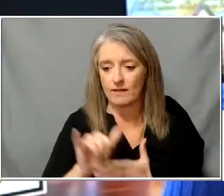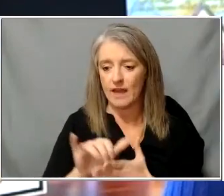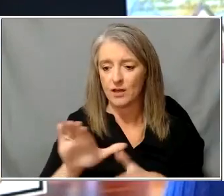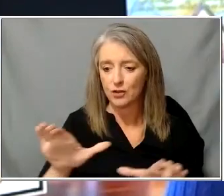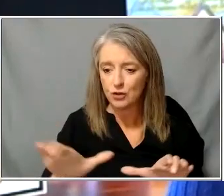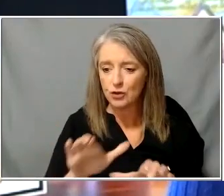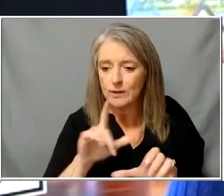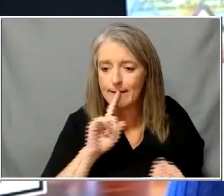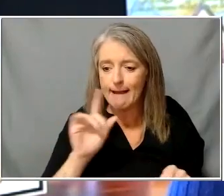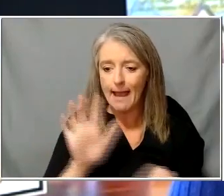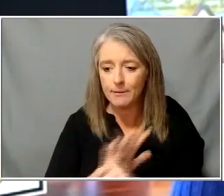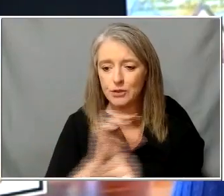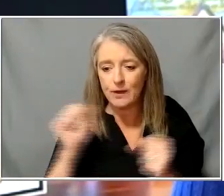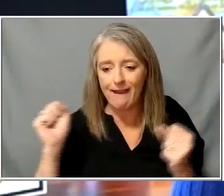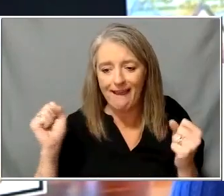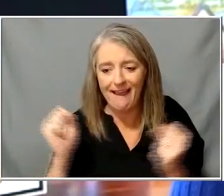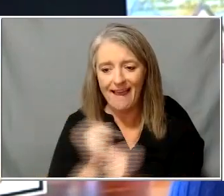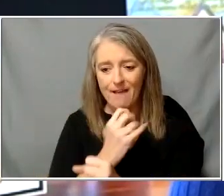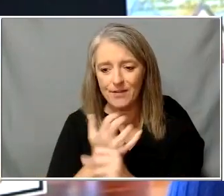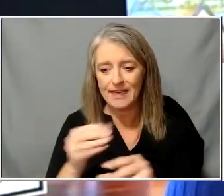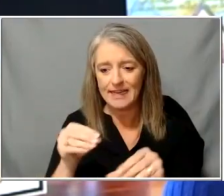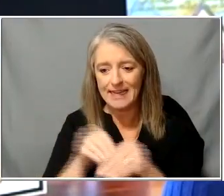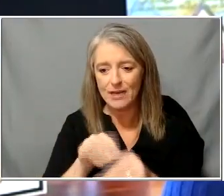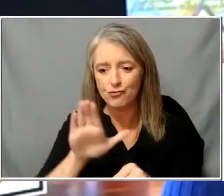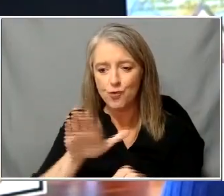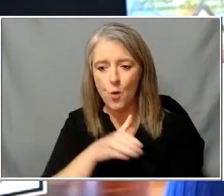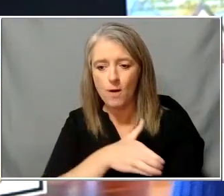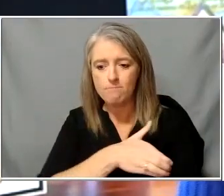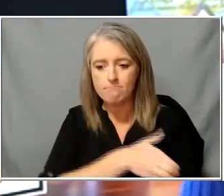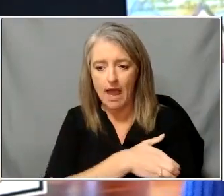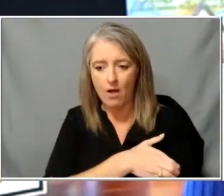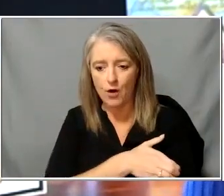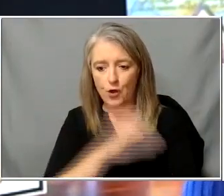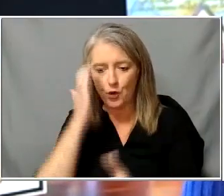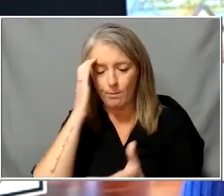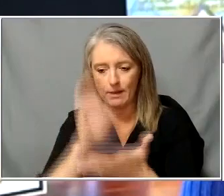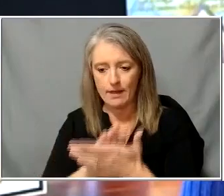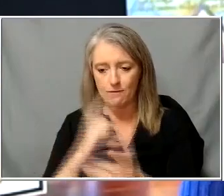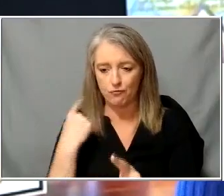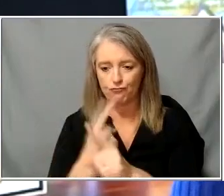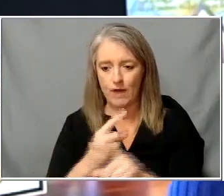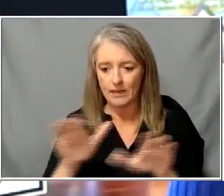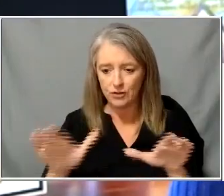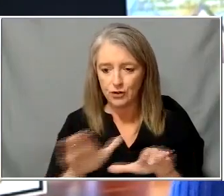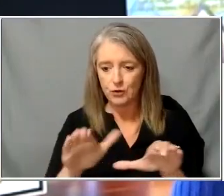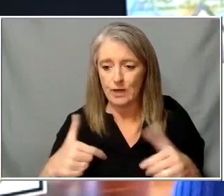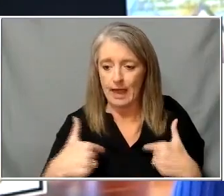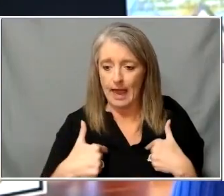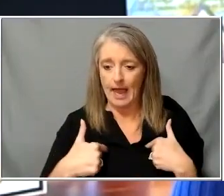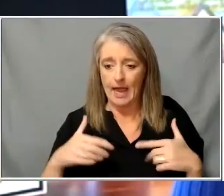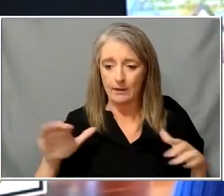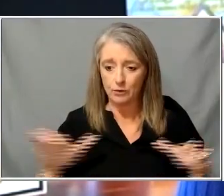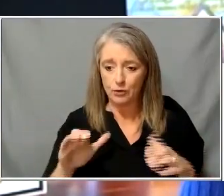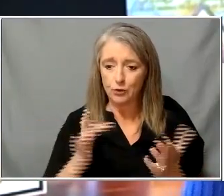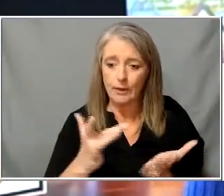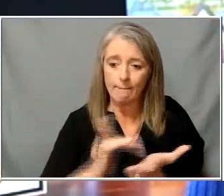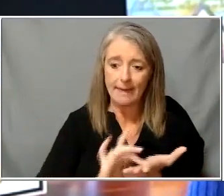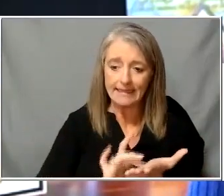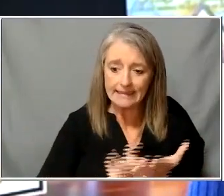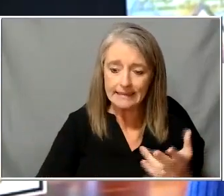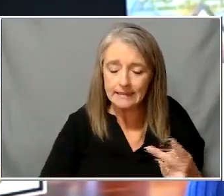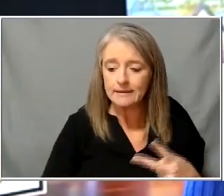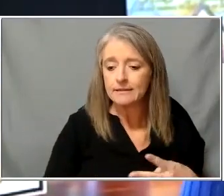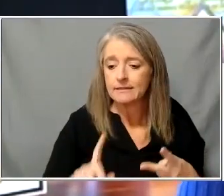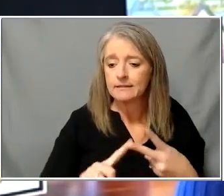doing absolutely everything in your power that you believe is right to do. I'm doing, medicine.